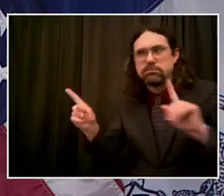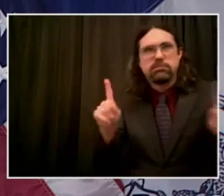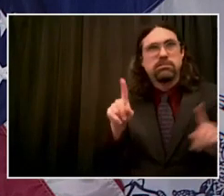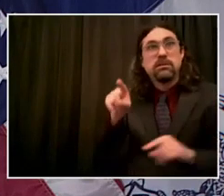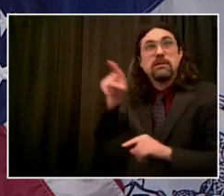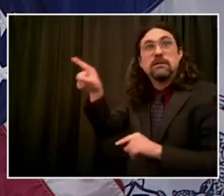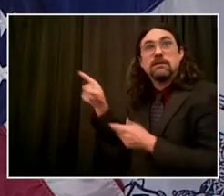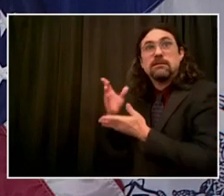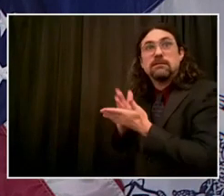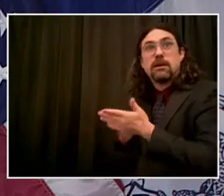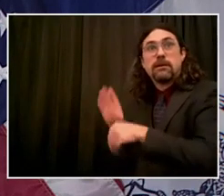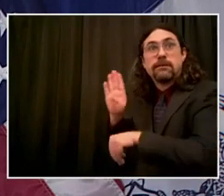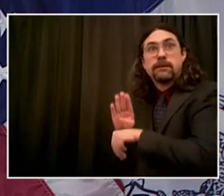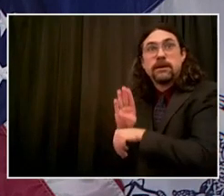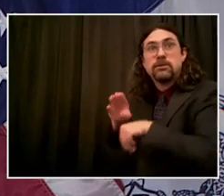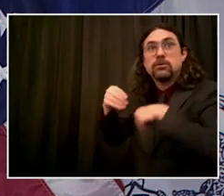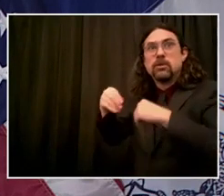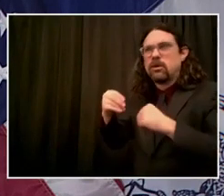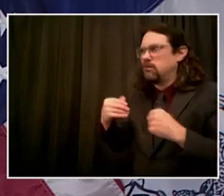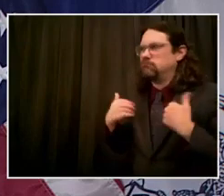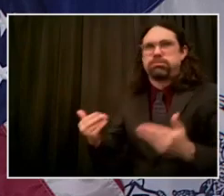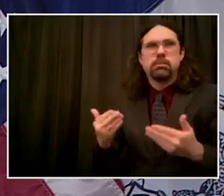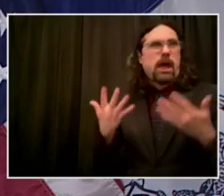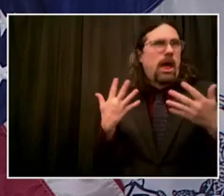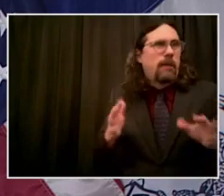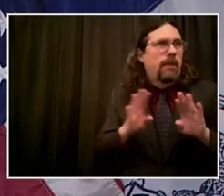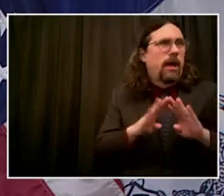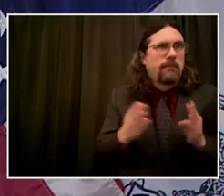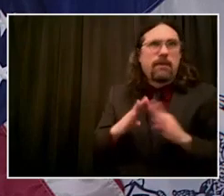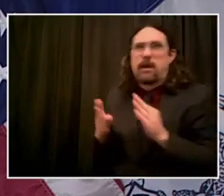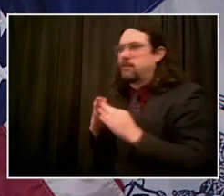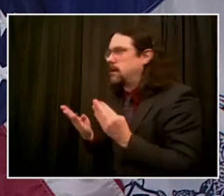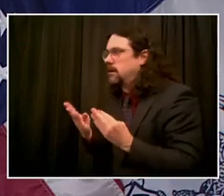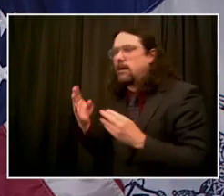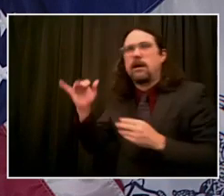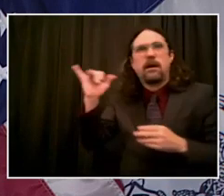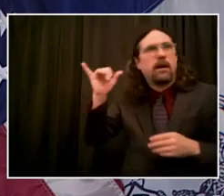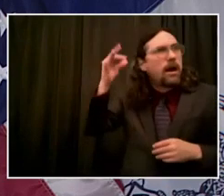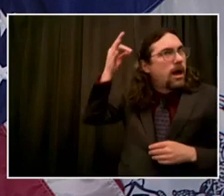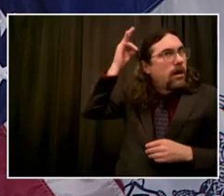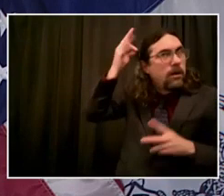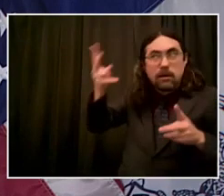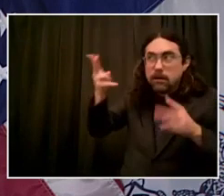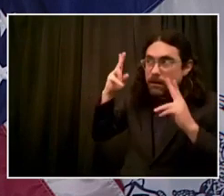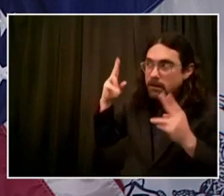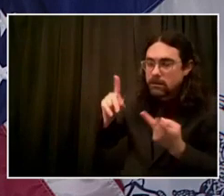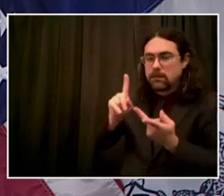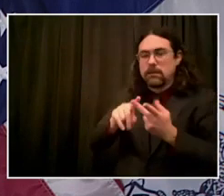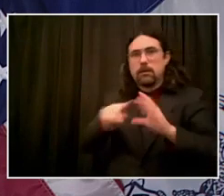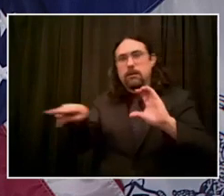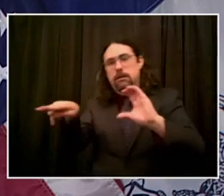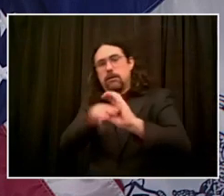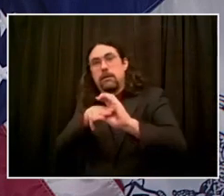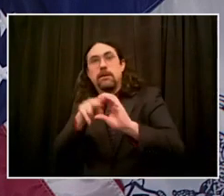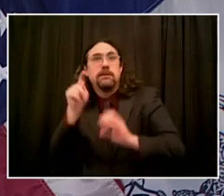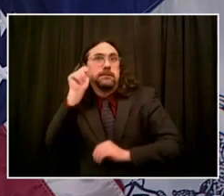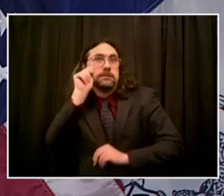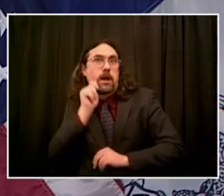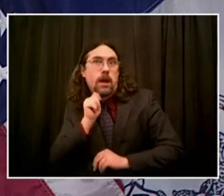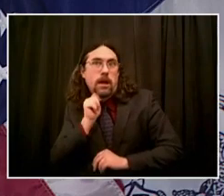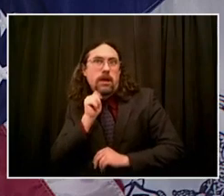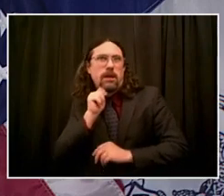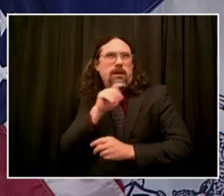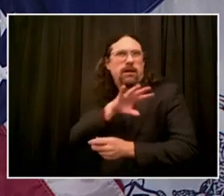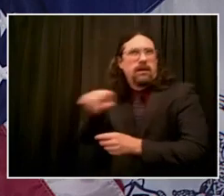You got whatever the exact number is, you know, tens of thousands, hundreds of thousands of businesses,